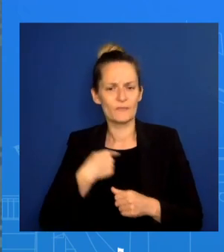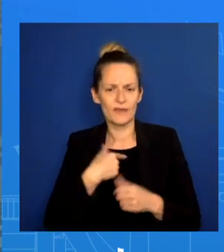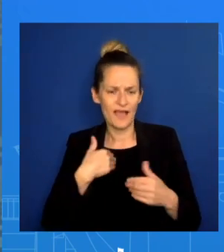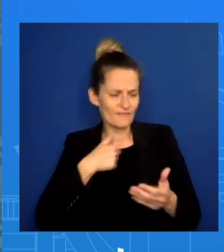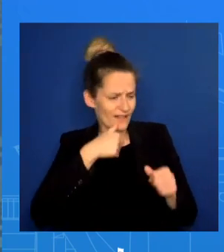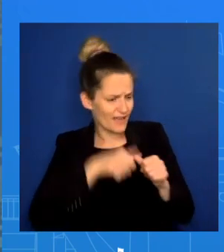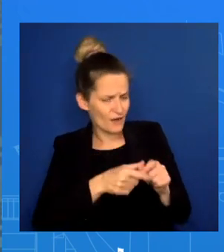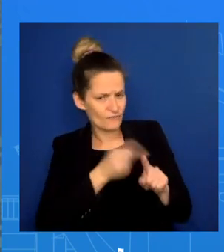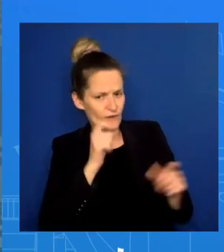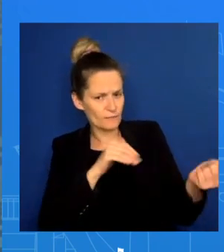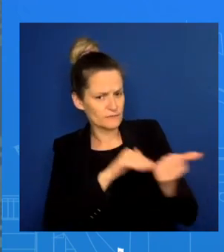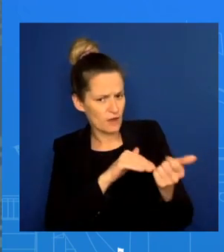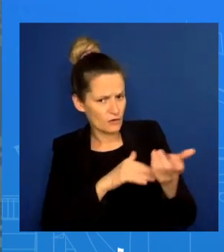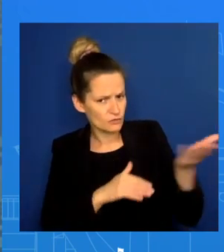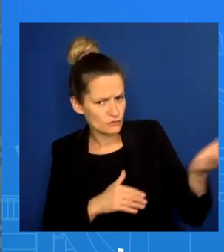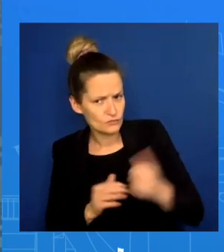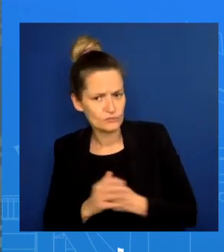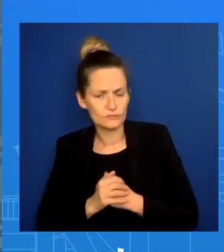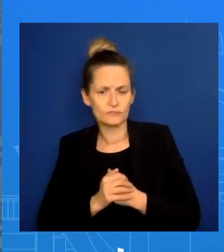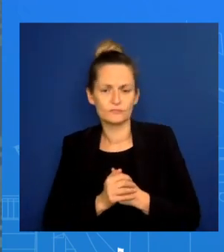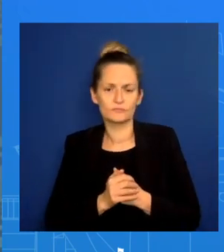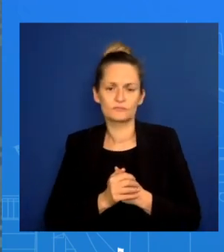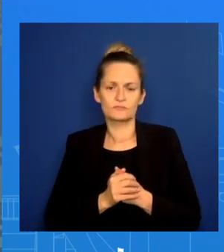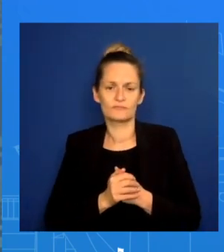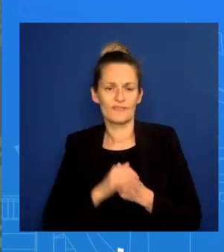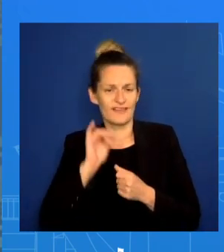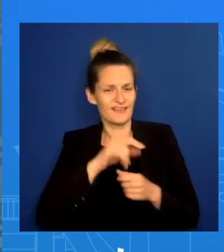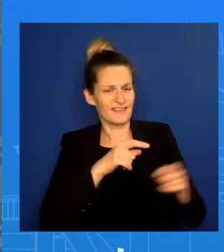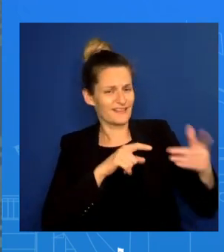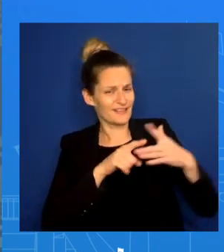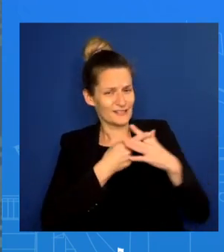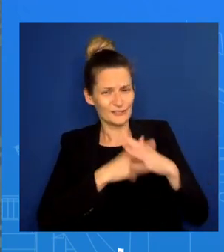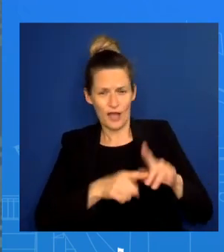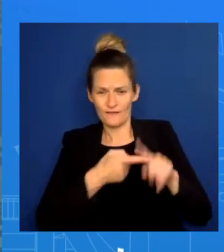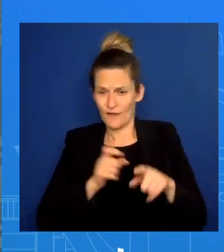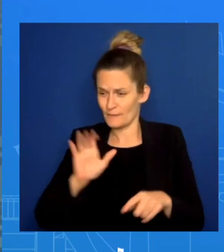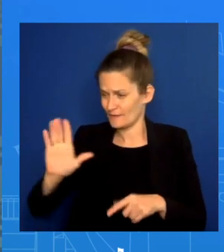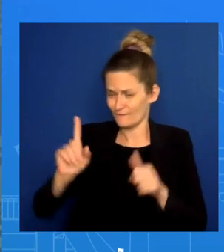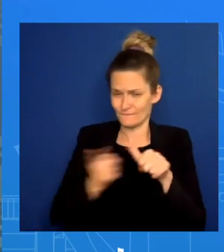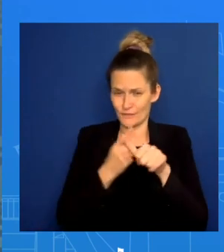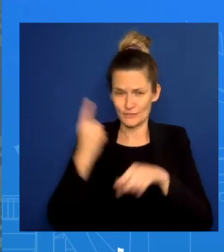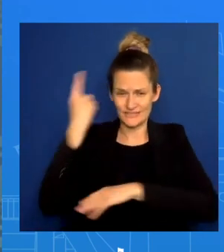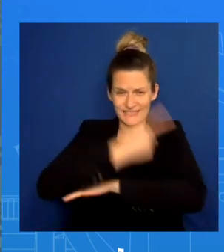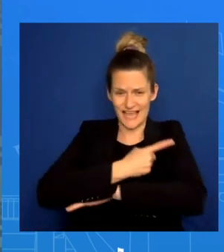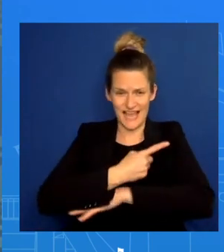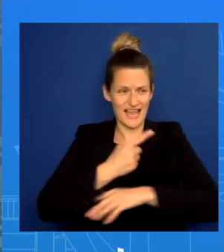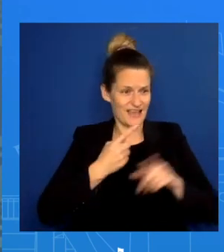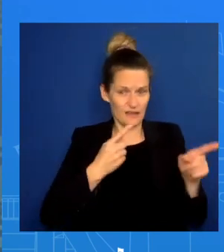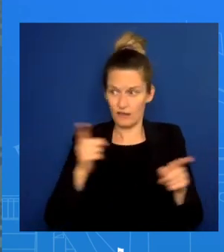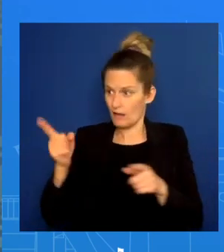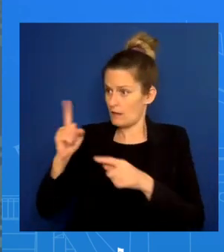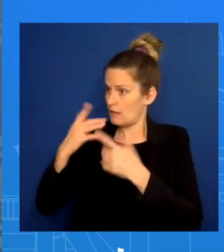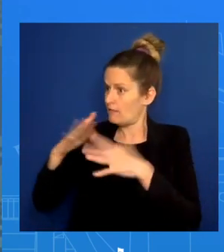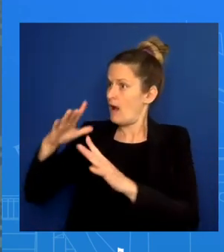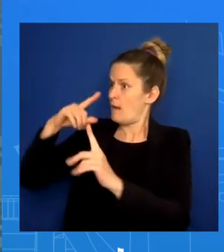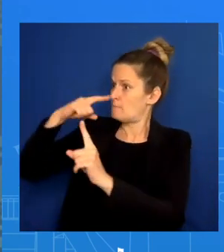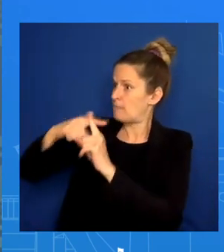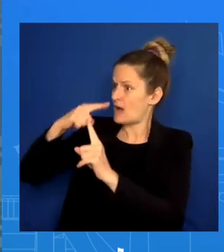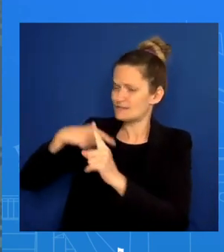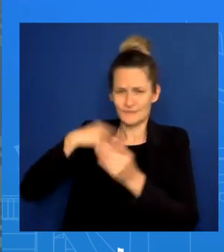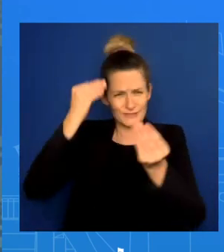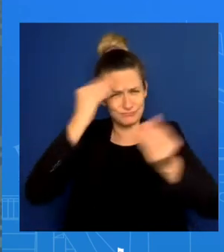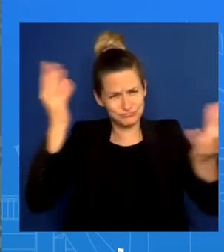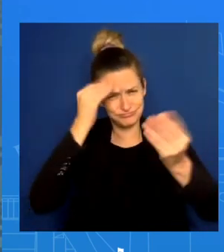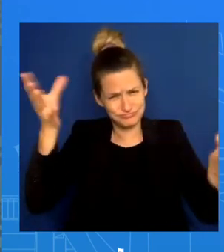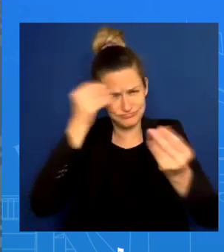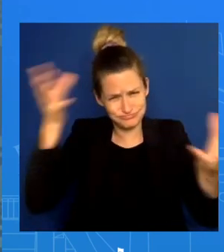we put out a letter, and we were very, very transparent on what was happening with the president's health. So if that were to occur, we